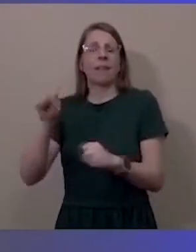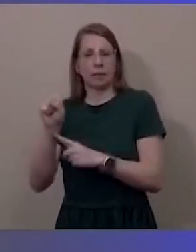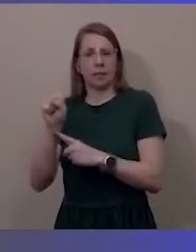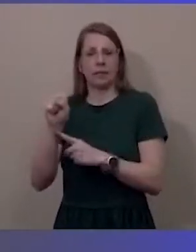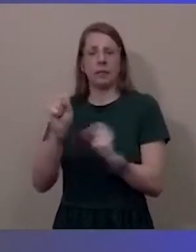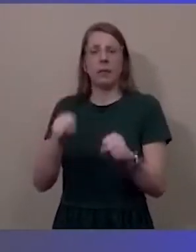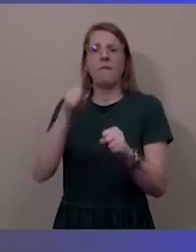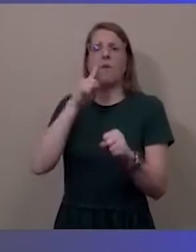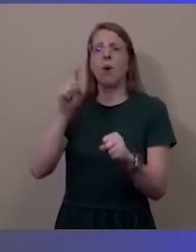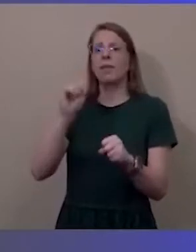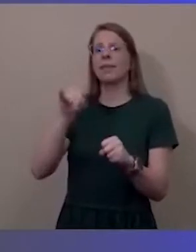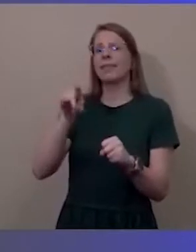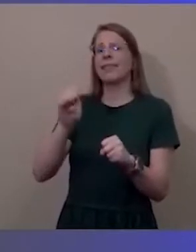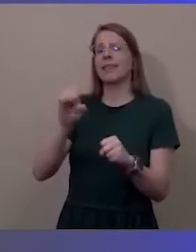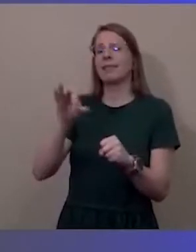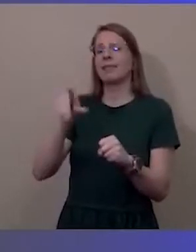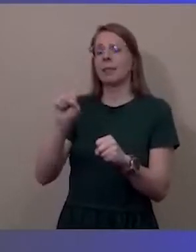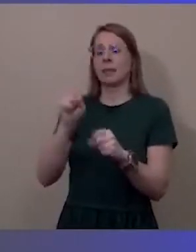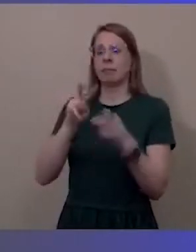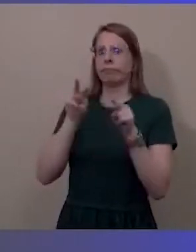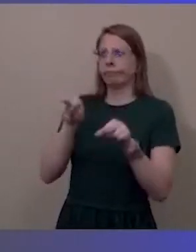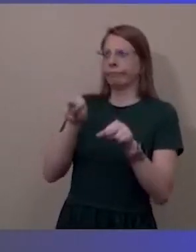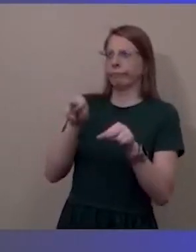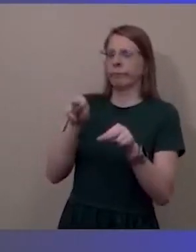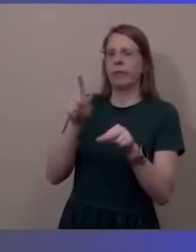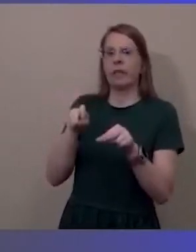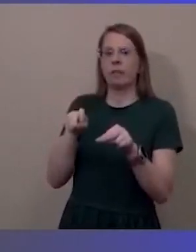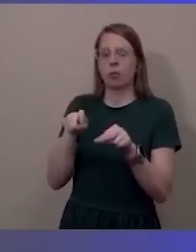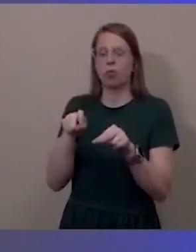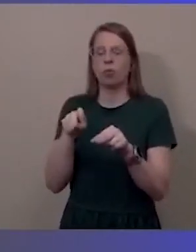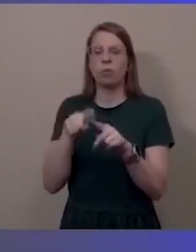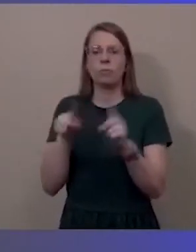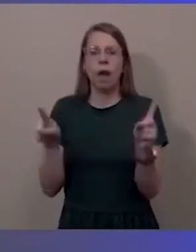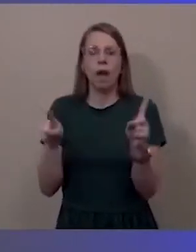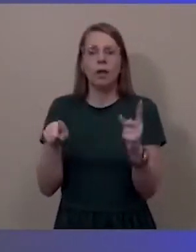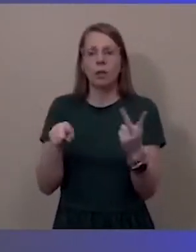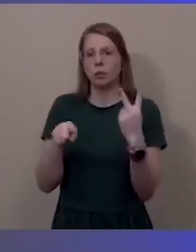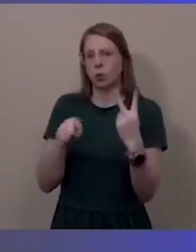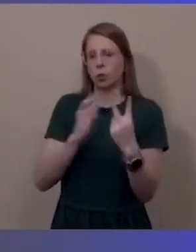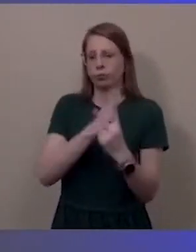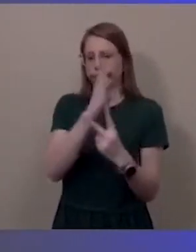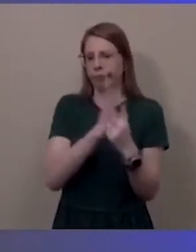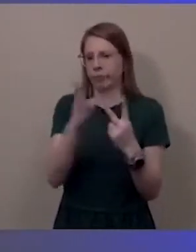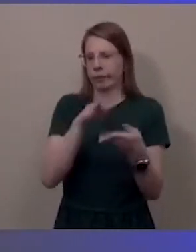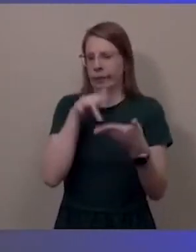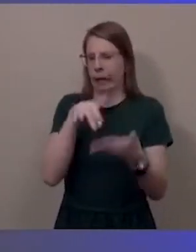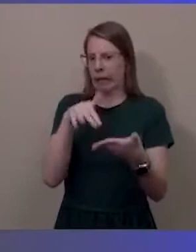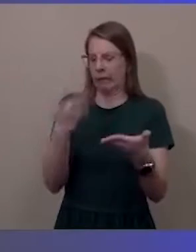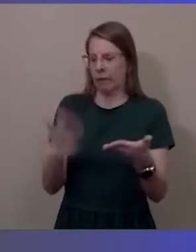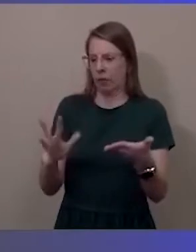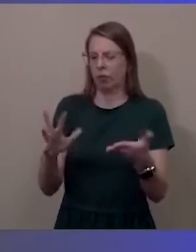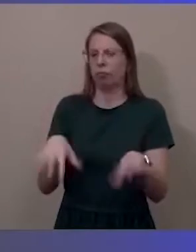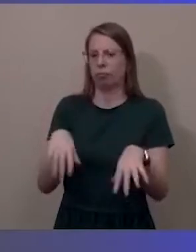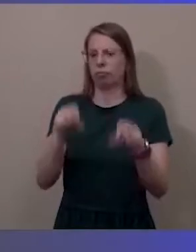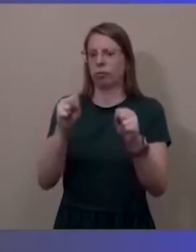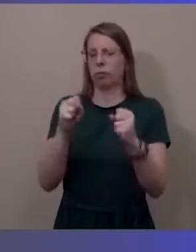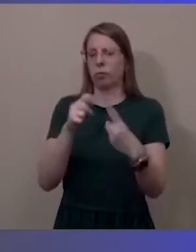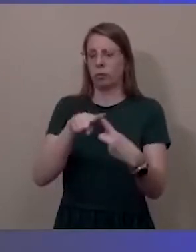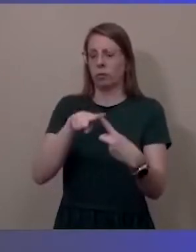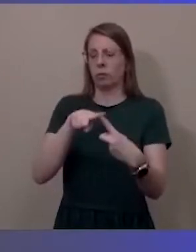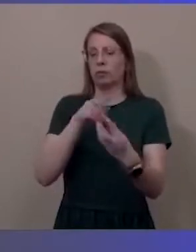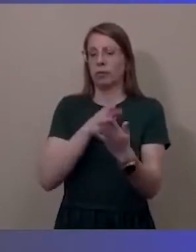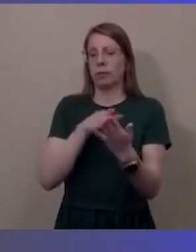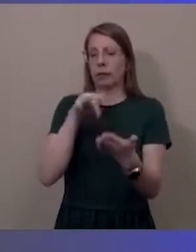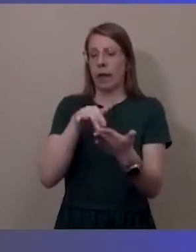some side effects that we have to keep a close eye on. But there's 2 major studies that have been done on it, and one study showed